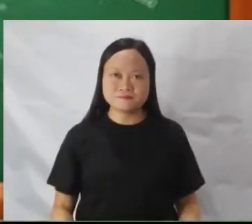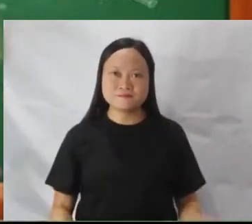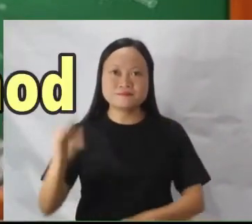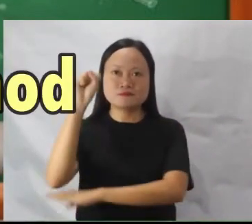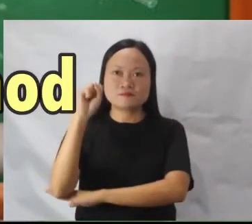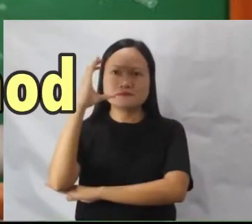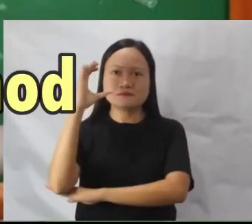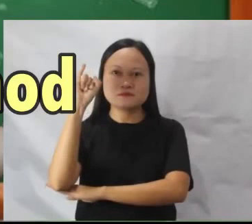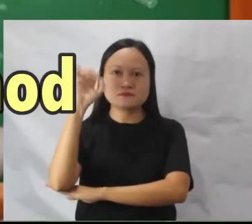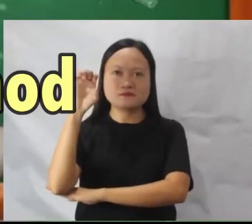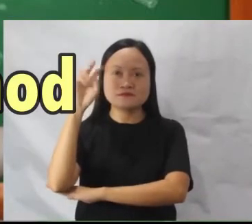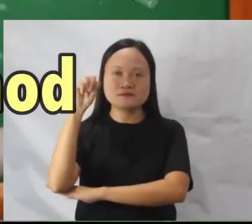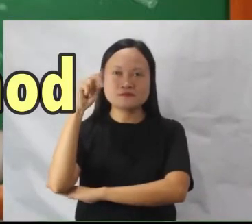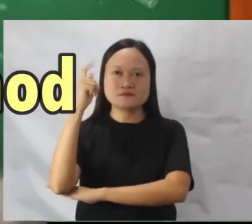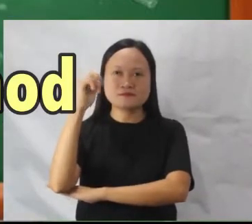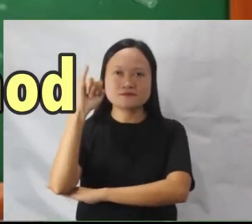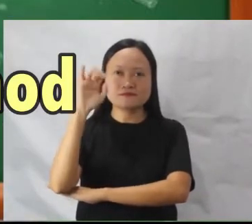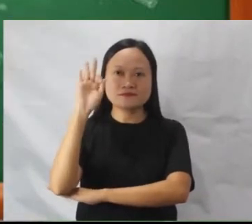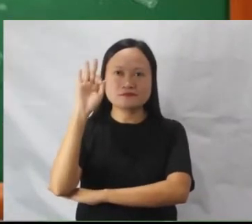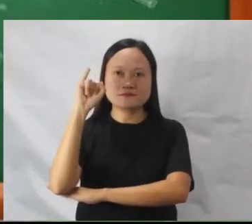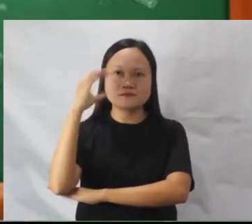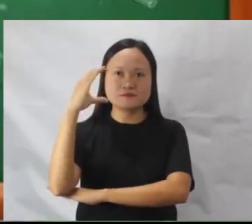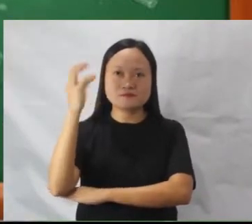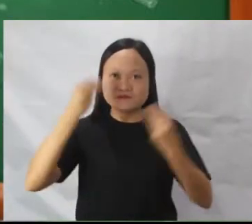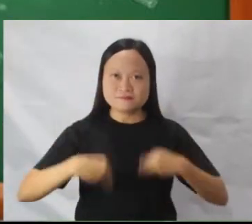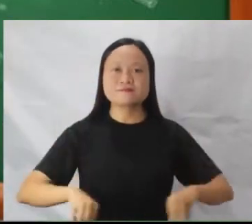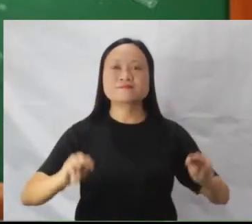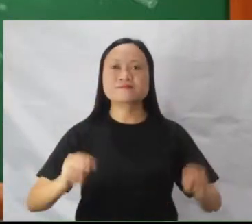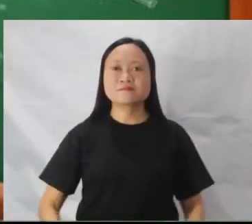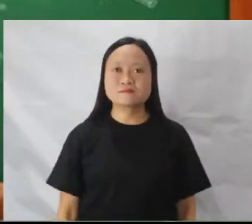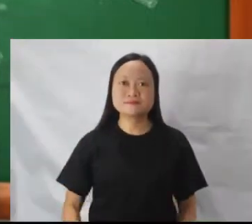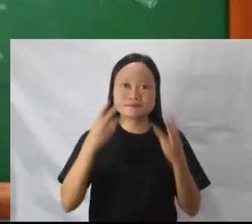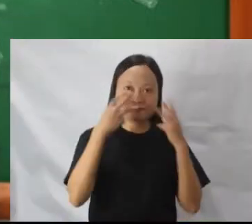the scientific method. Now watch this